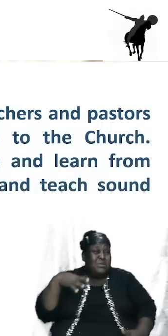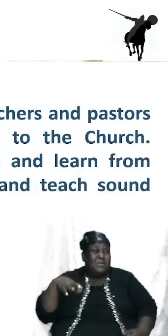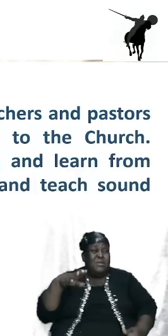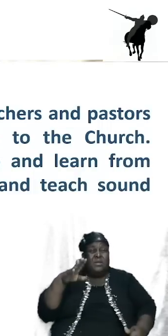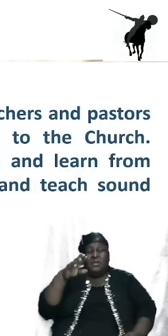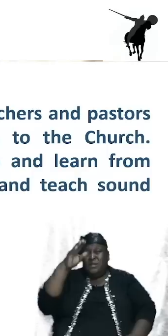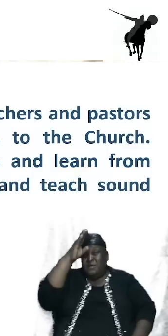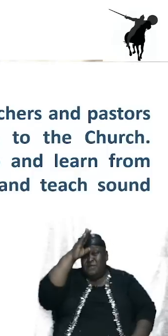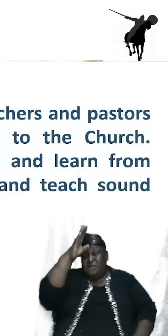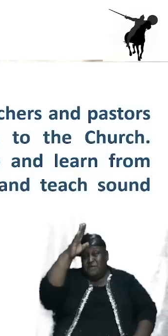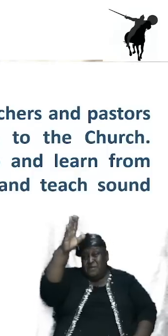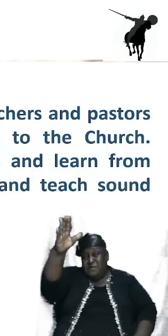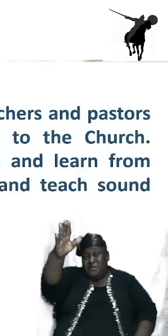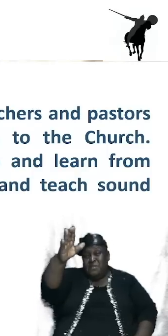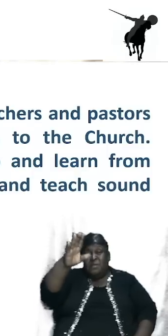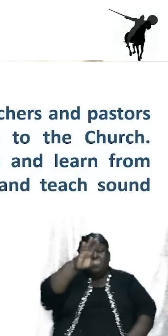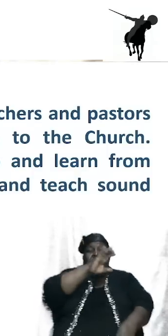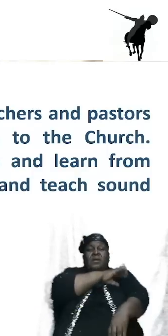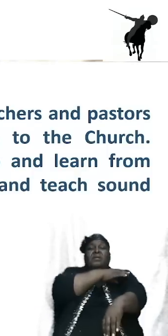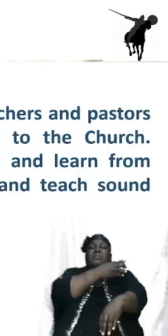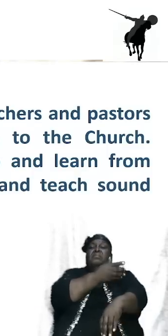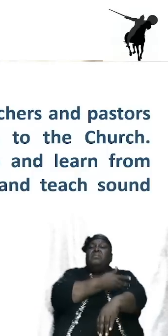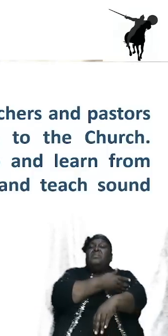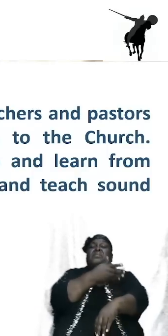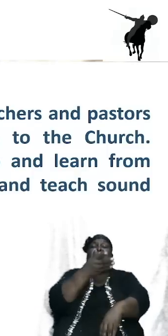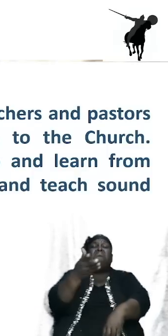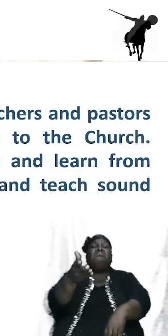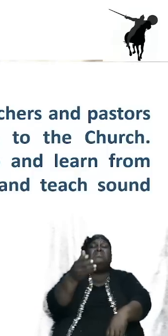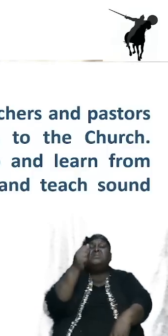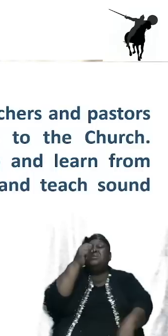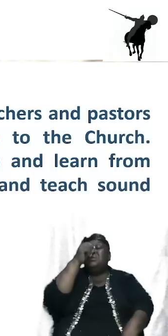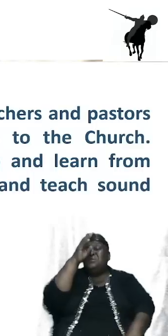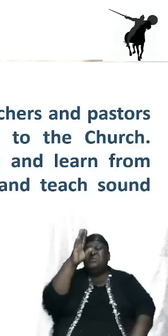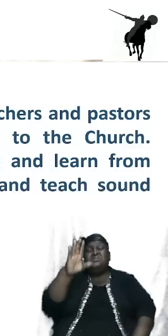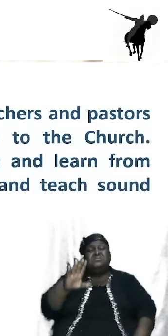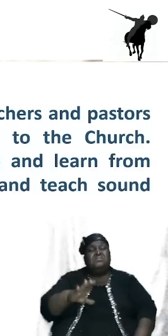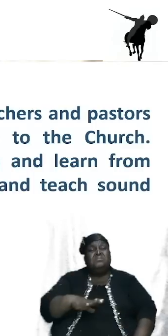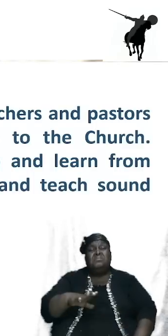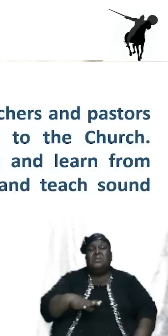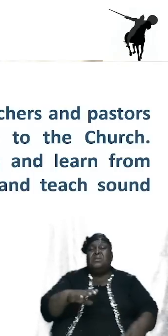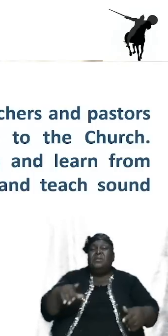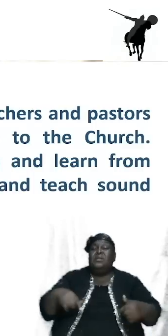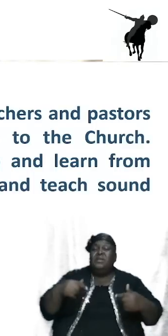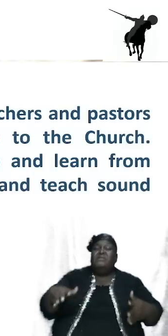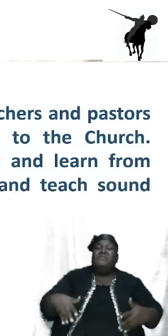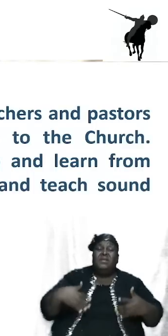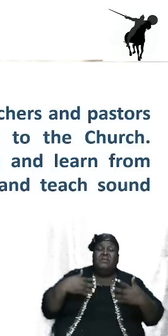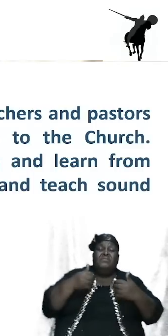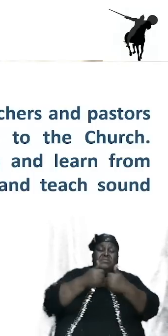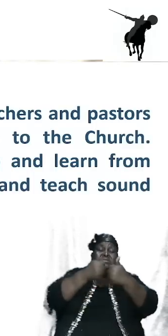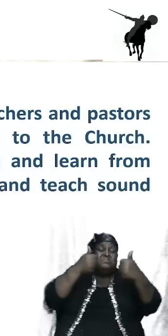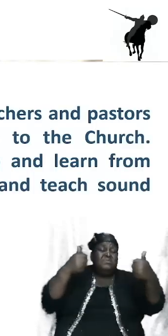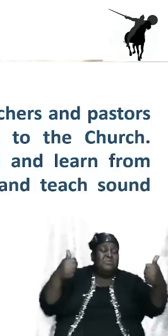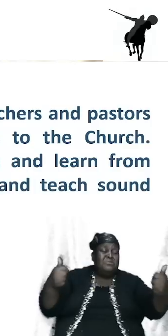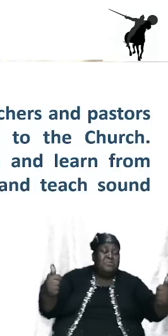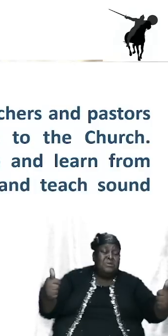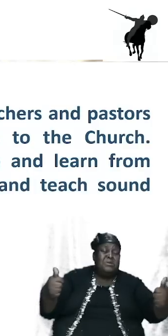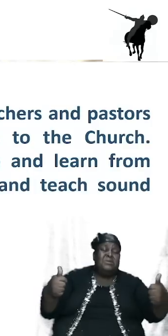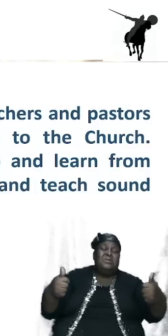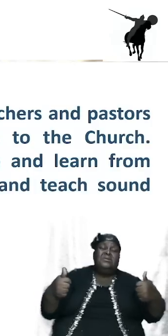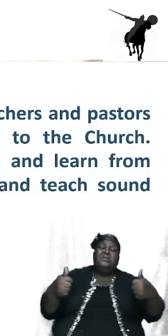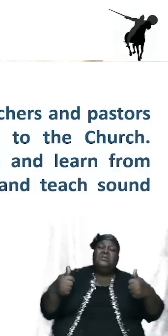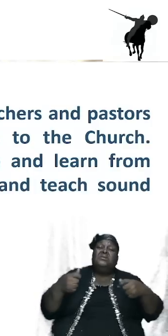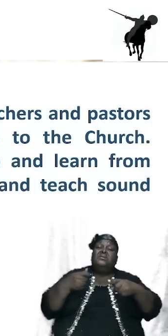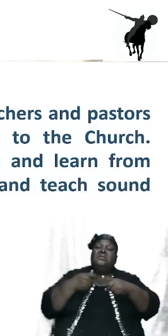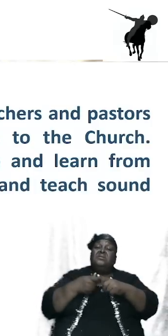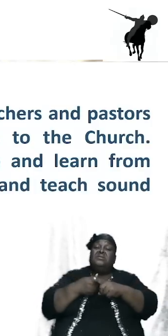were so powerful, these men lived a life that God, they wanted to be distinct from the world. The man, them loved God so much that, boy,